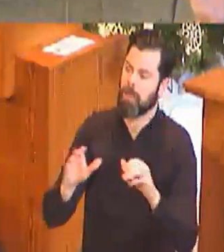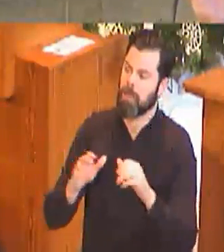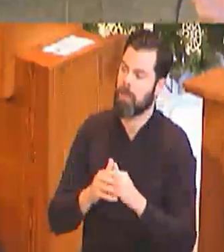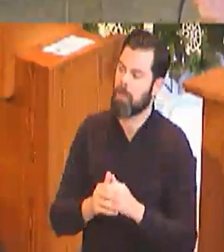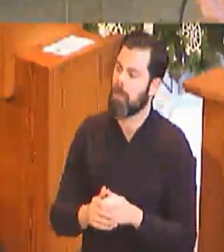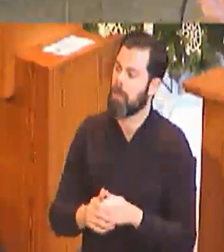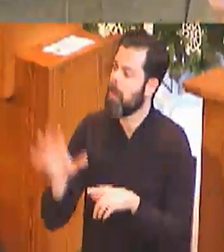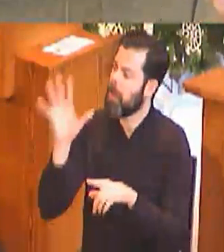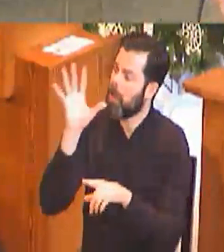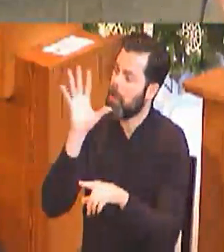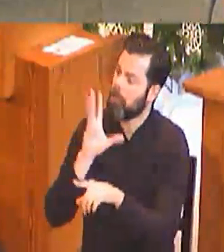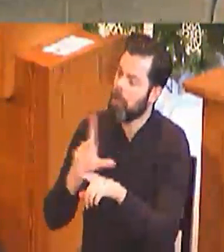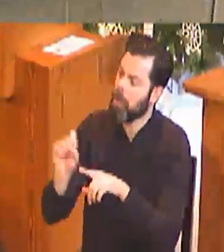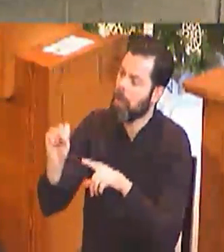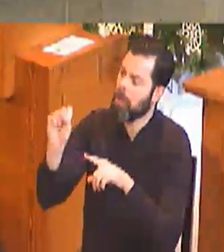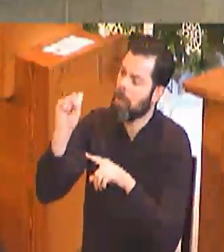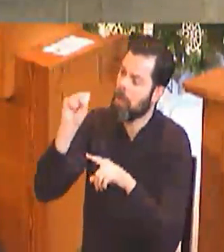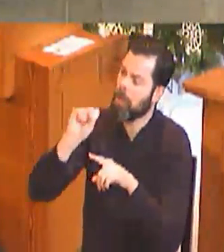Amazing,